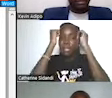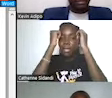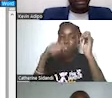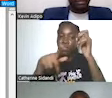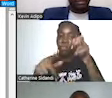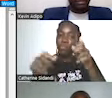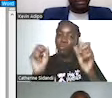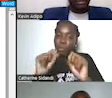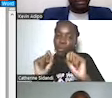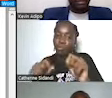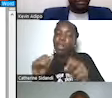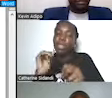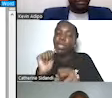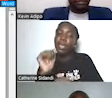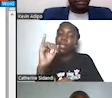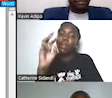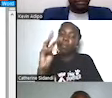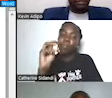Ames School